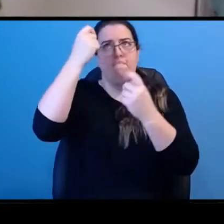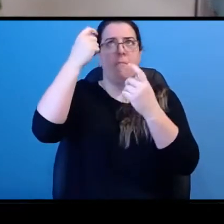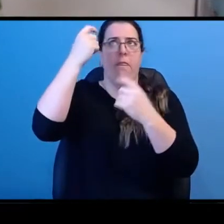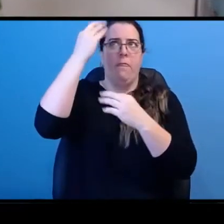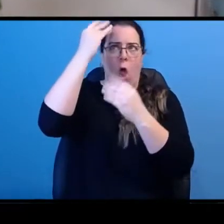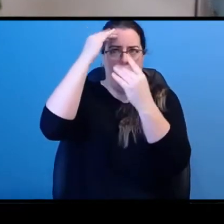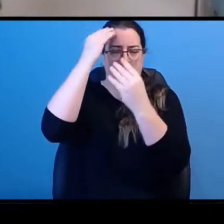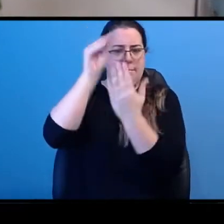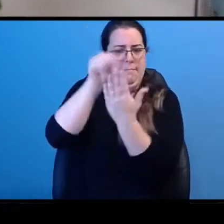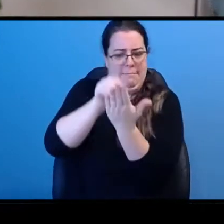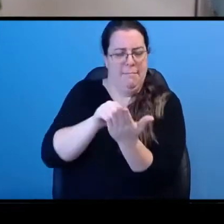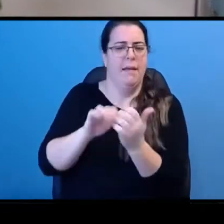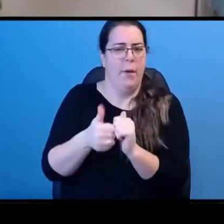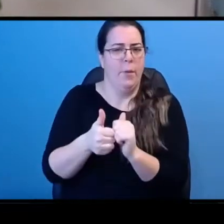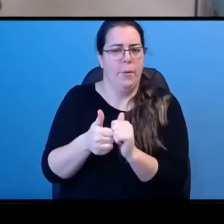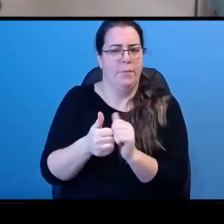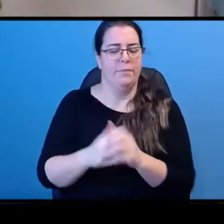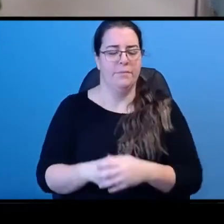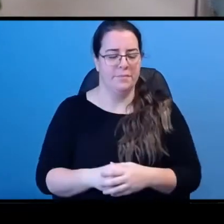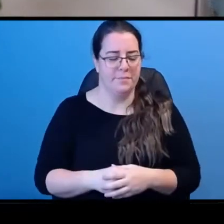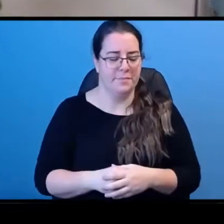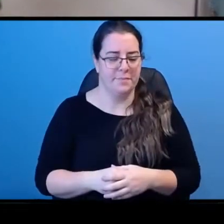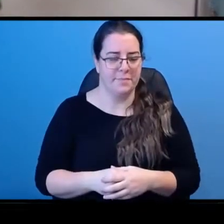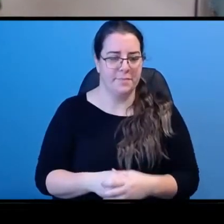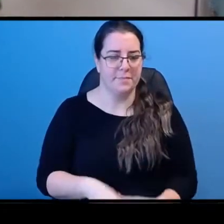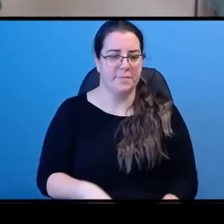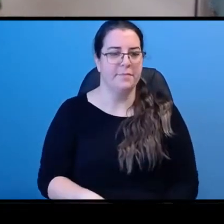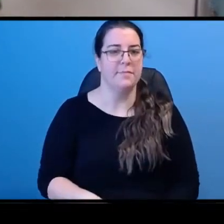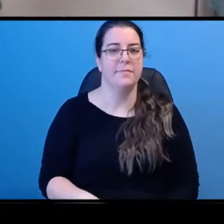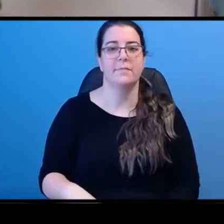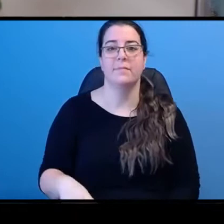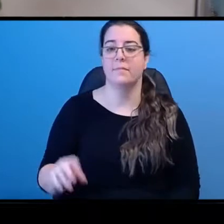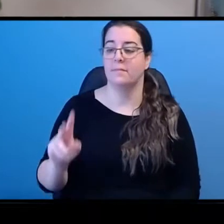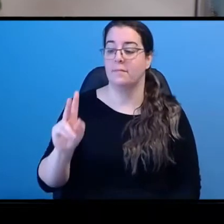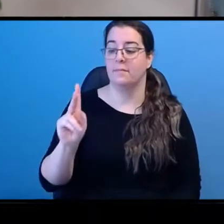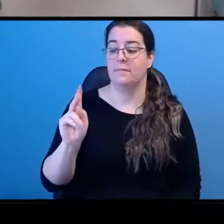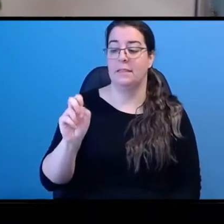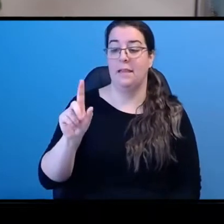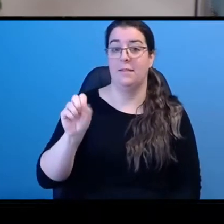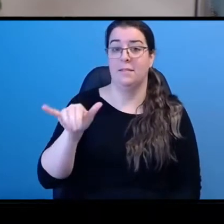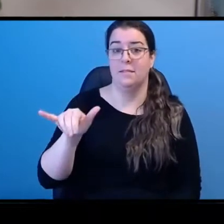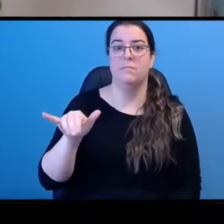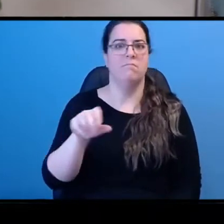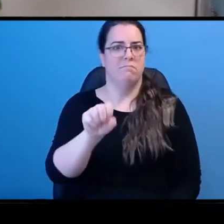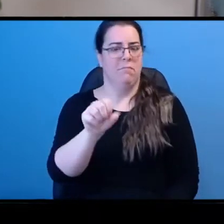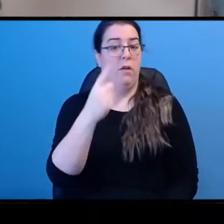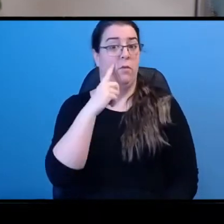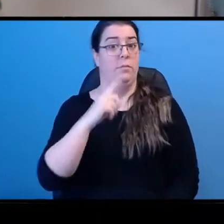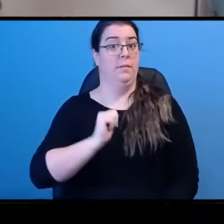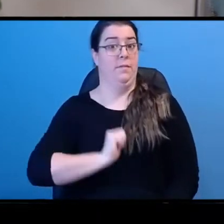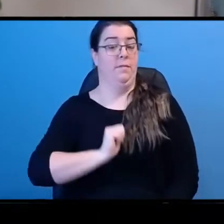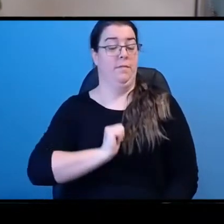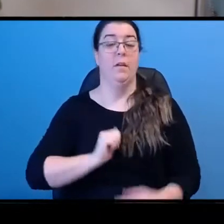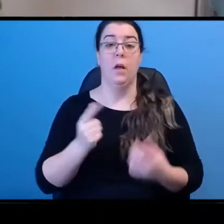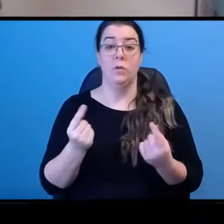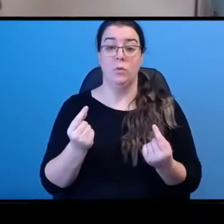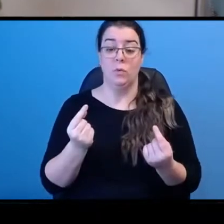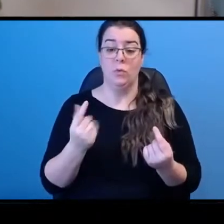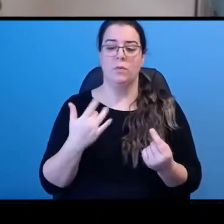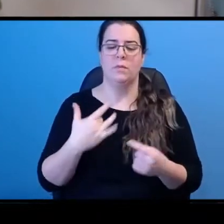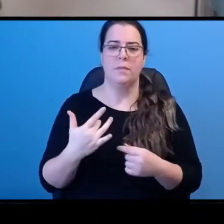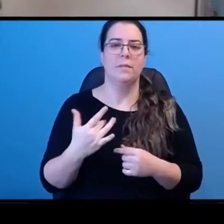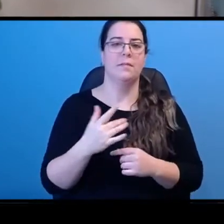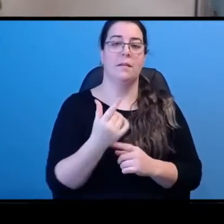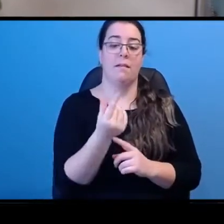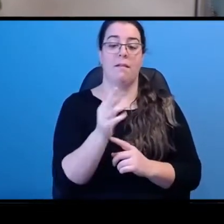this, like one of my things that I do when I sit down to write a grant is I go through the guidelines and I highlight